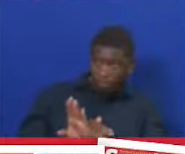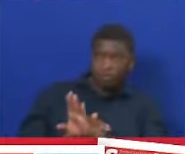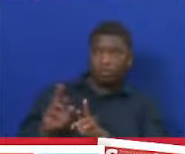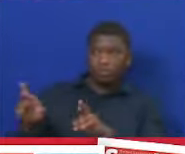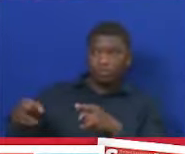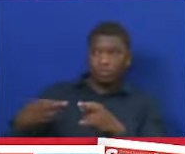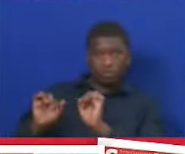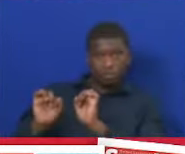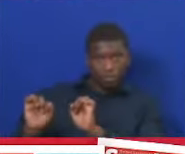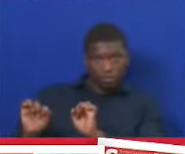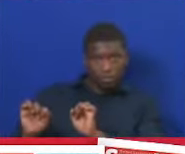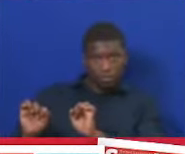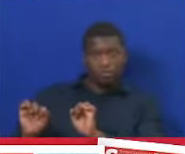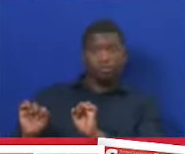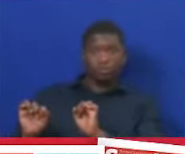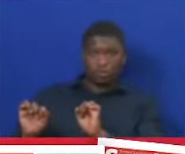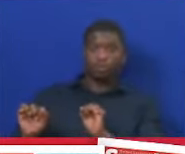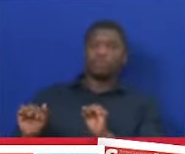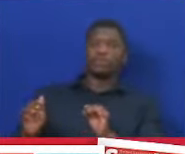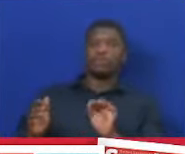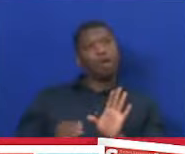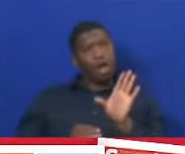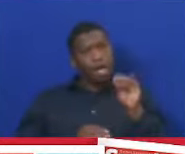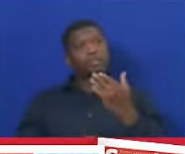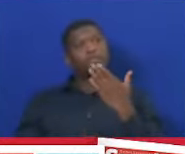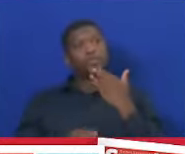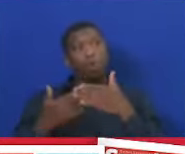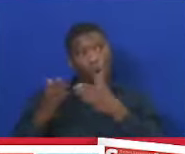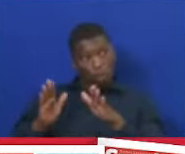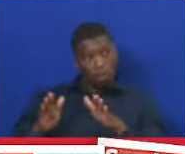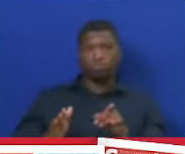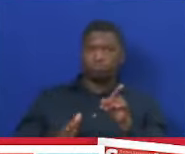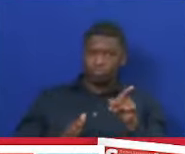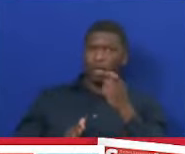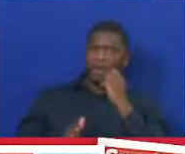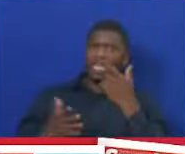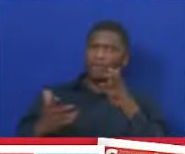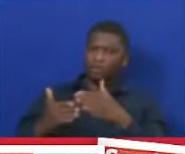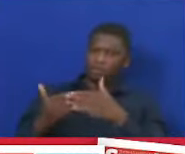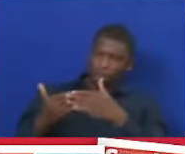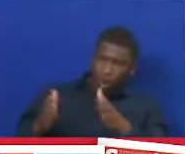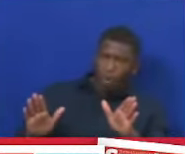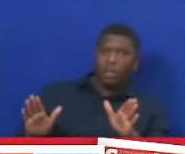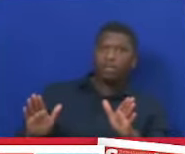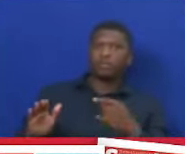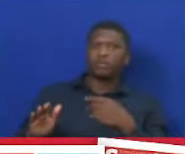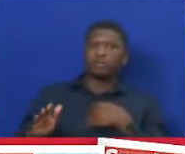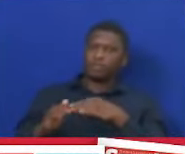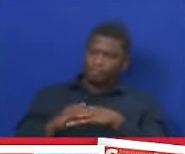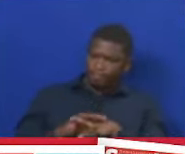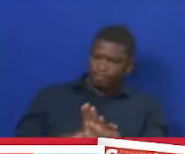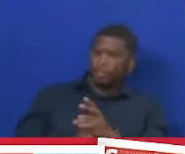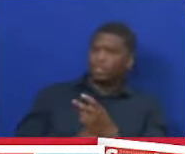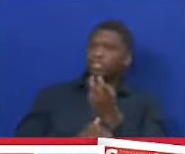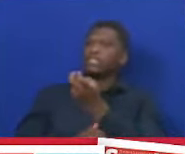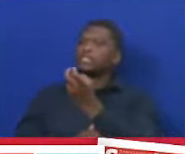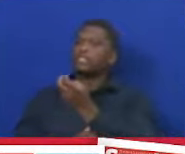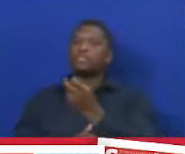gaining access, I searched for Mr. Bushokha,